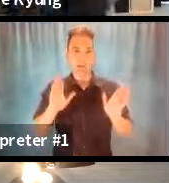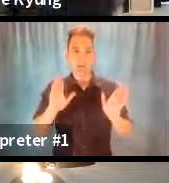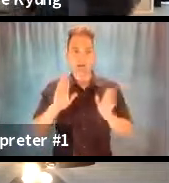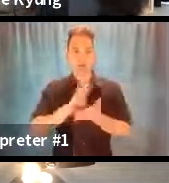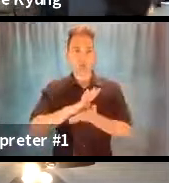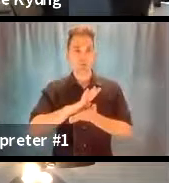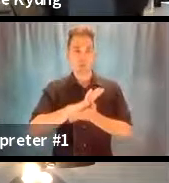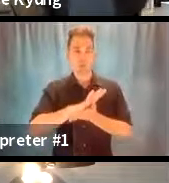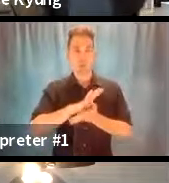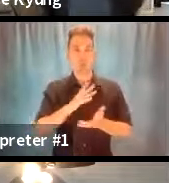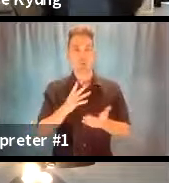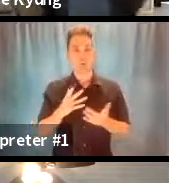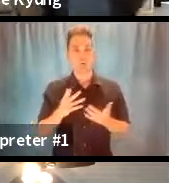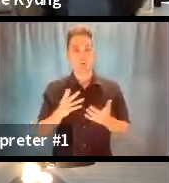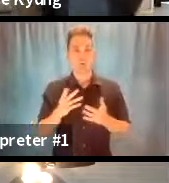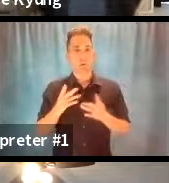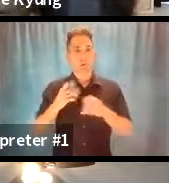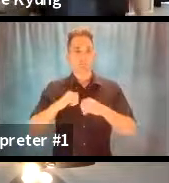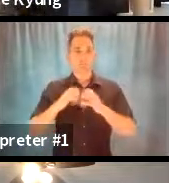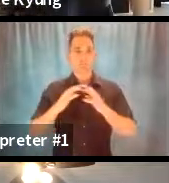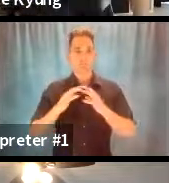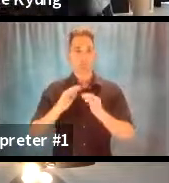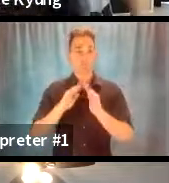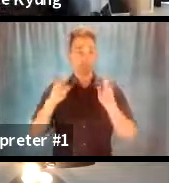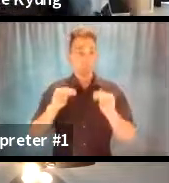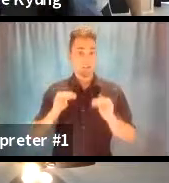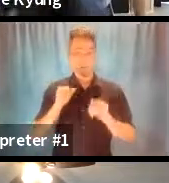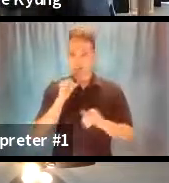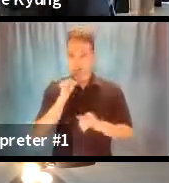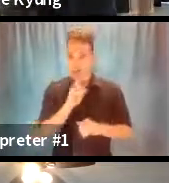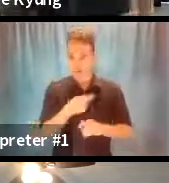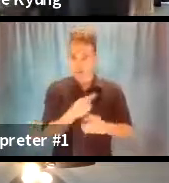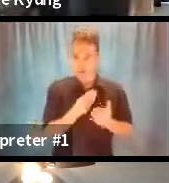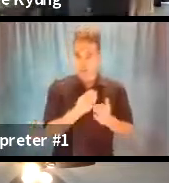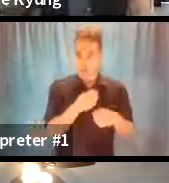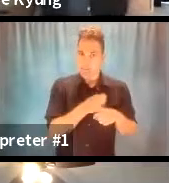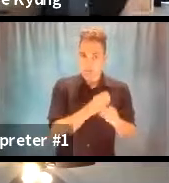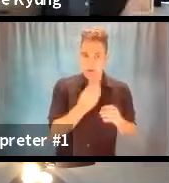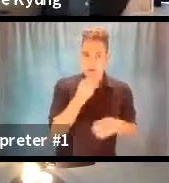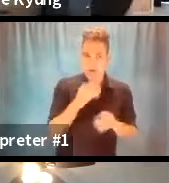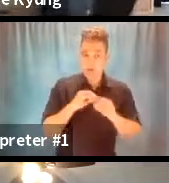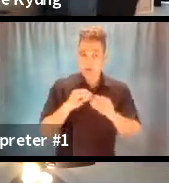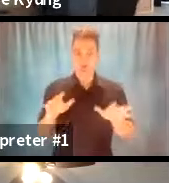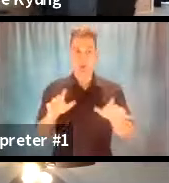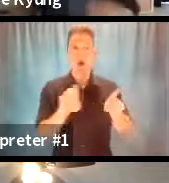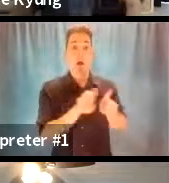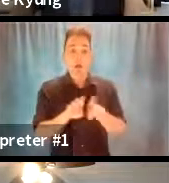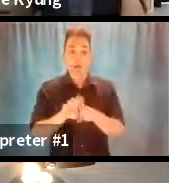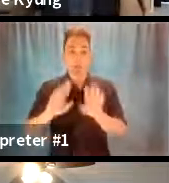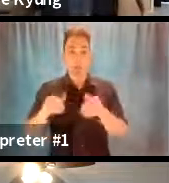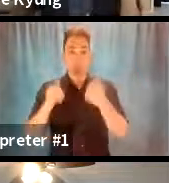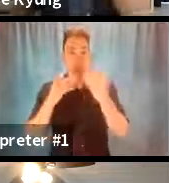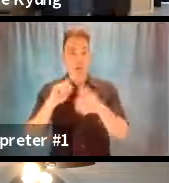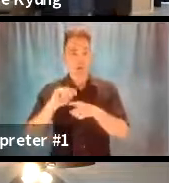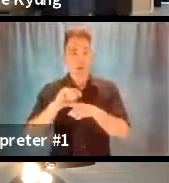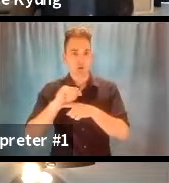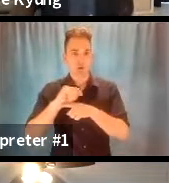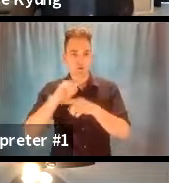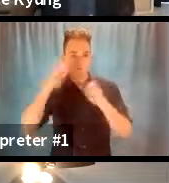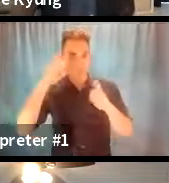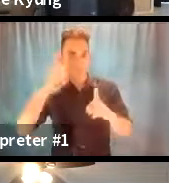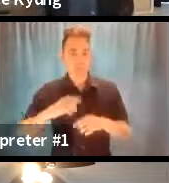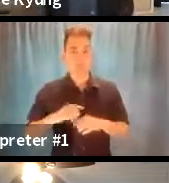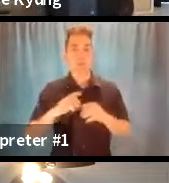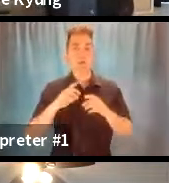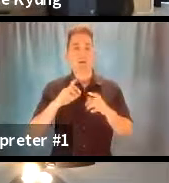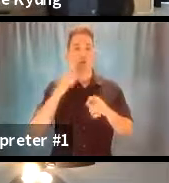system of not only producing and distributing the food, but also providing entrepreneurship training for that economic empowerment and food